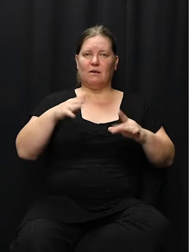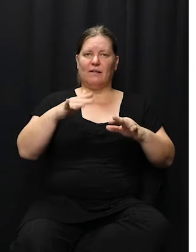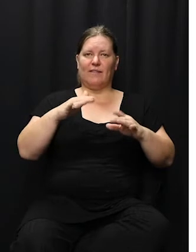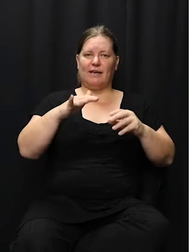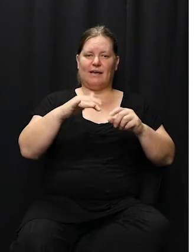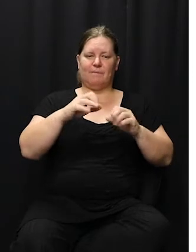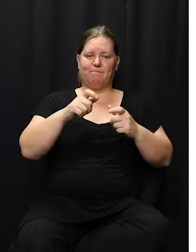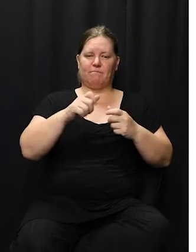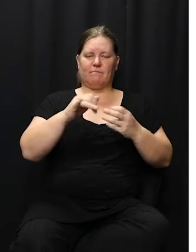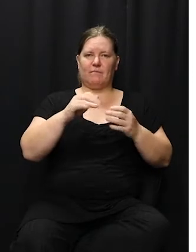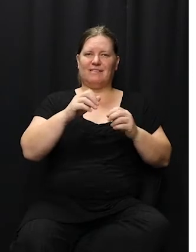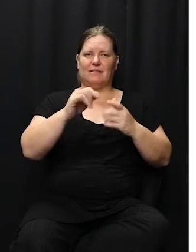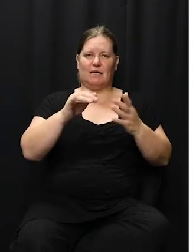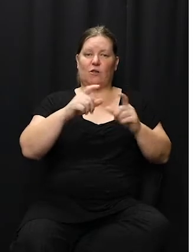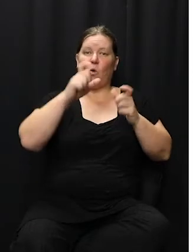So